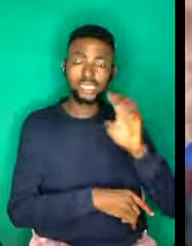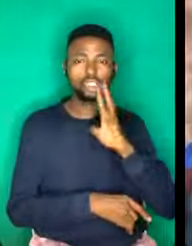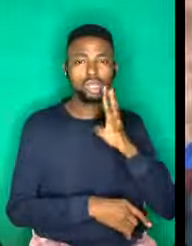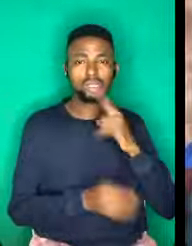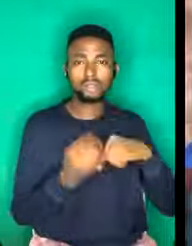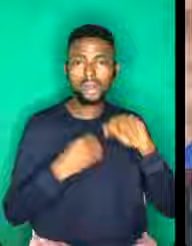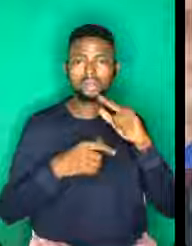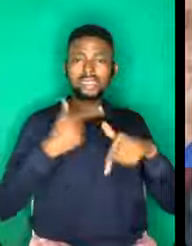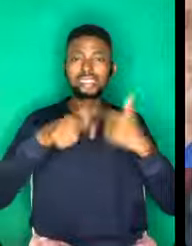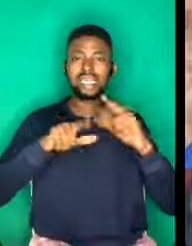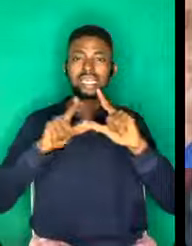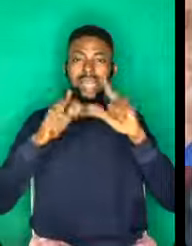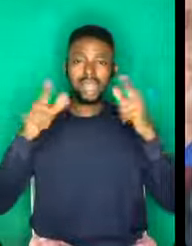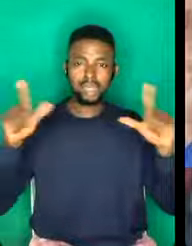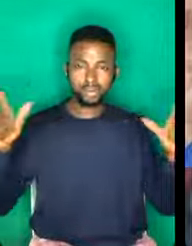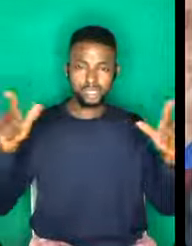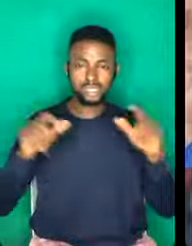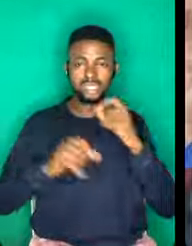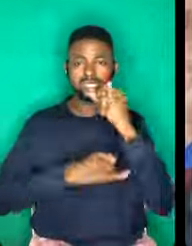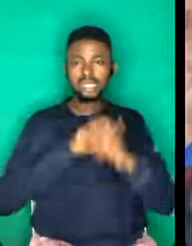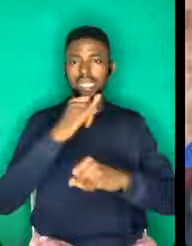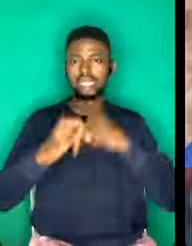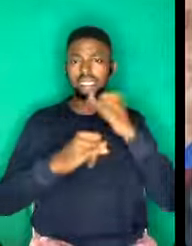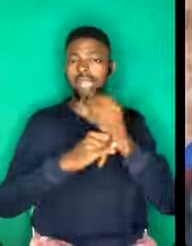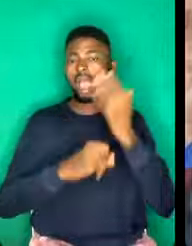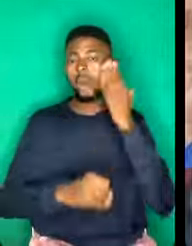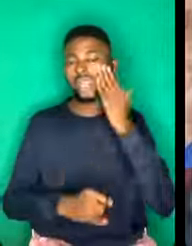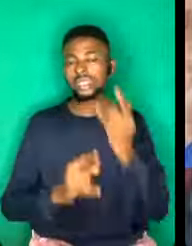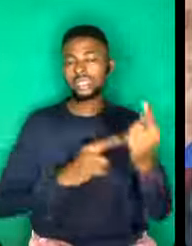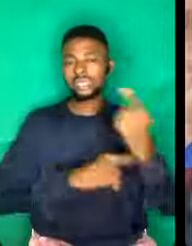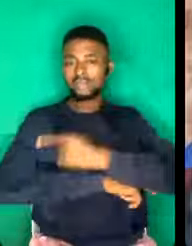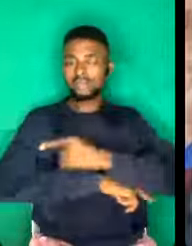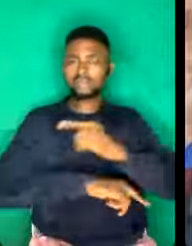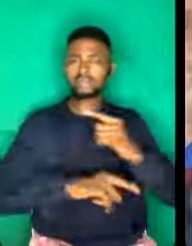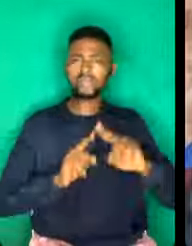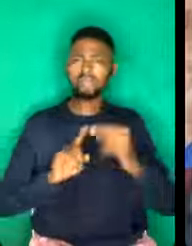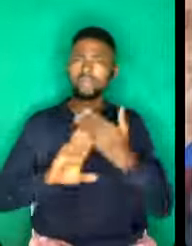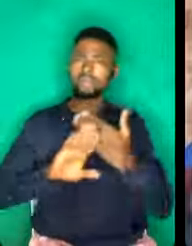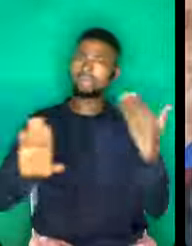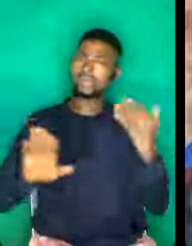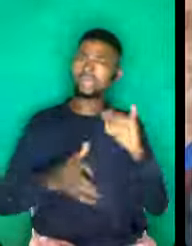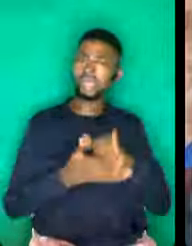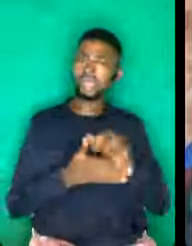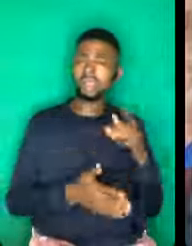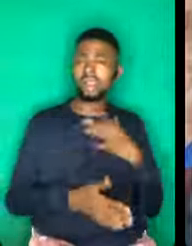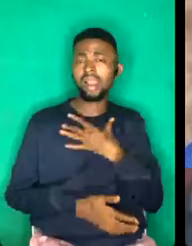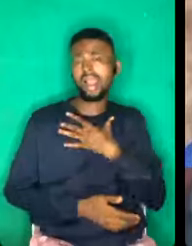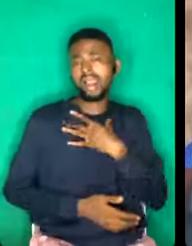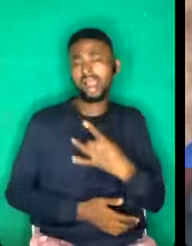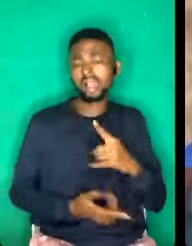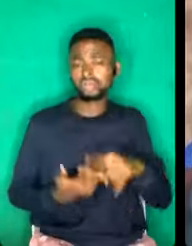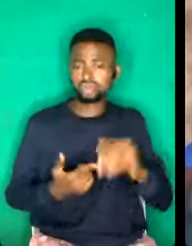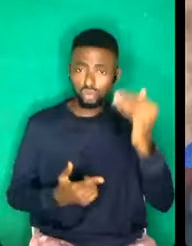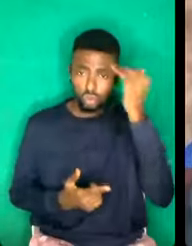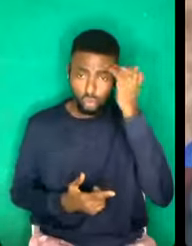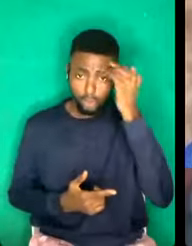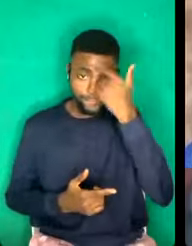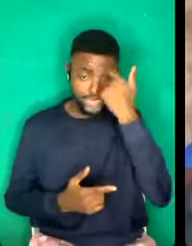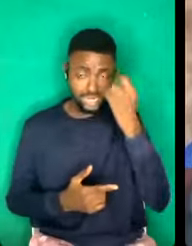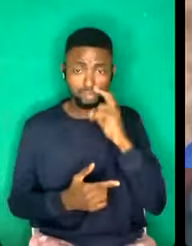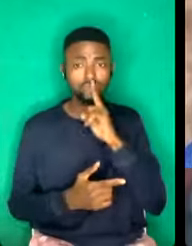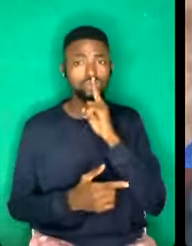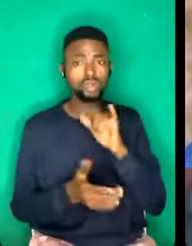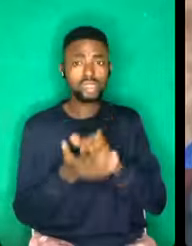language, International Awareness Day. But before then, I would like to, know, because I'm sure some people are